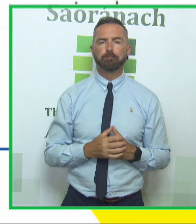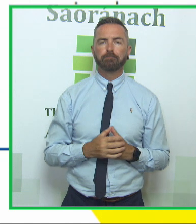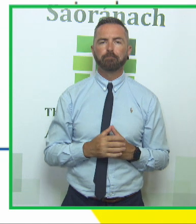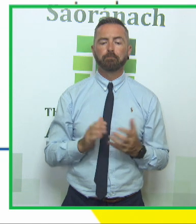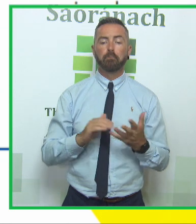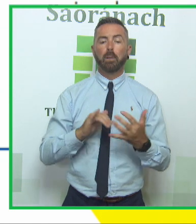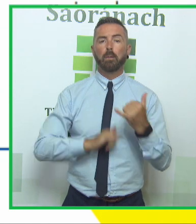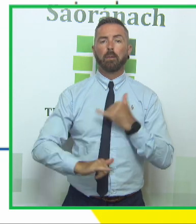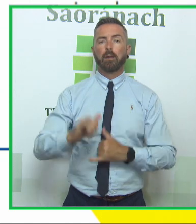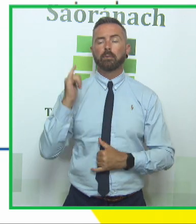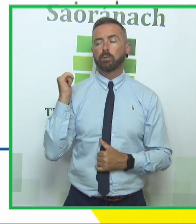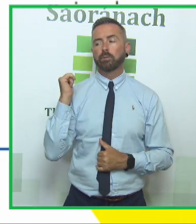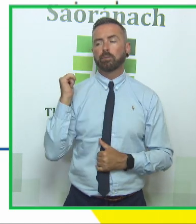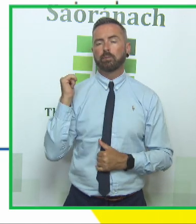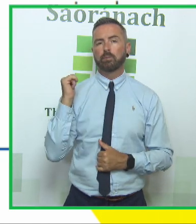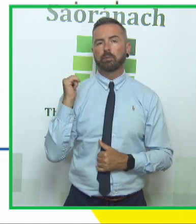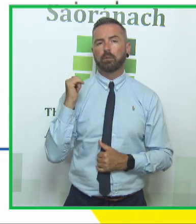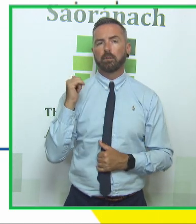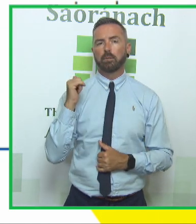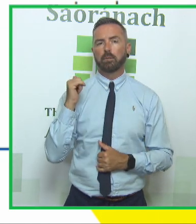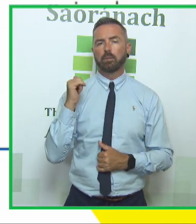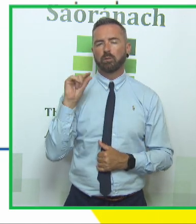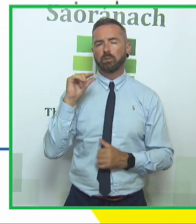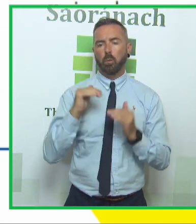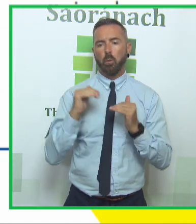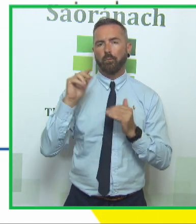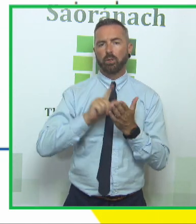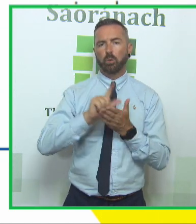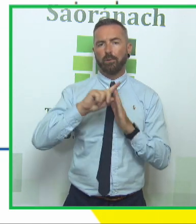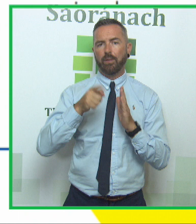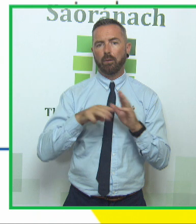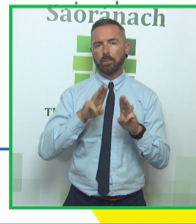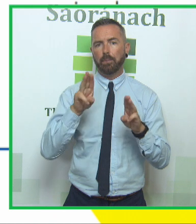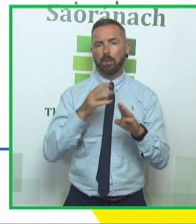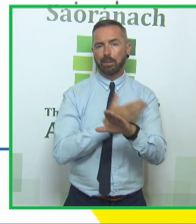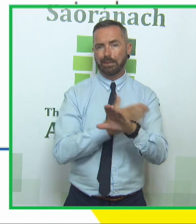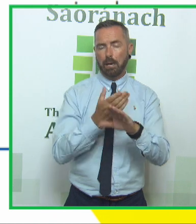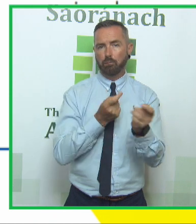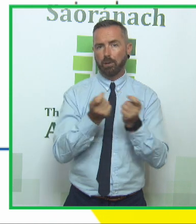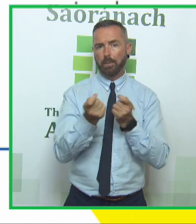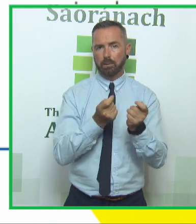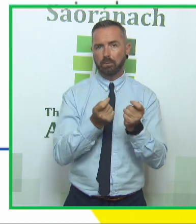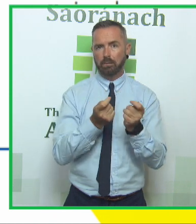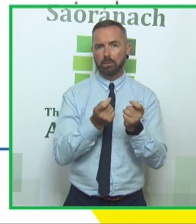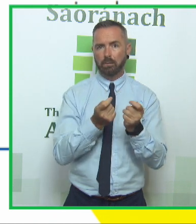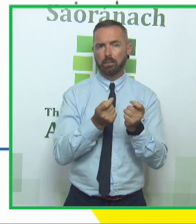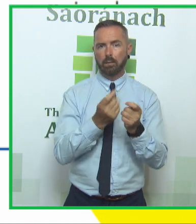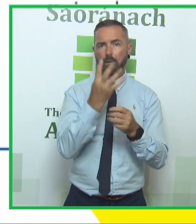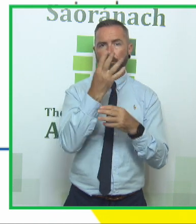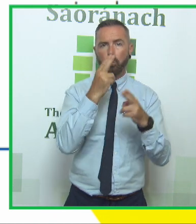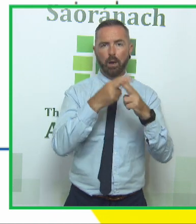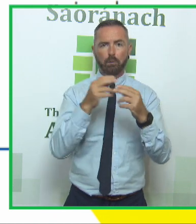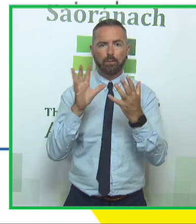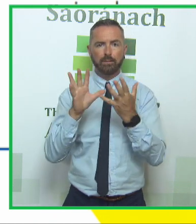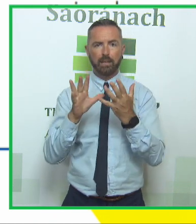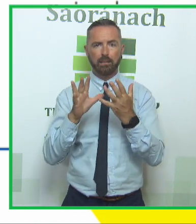Last year, we had just over 12,000 cases enter treatment, and almost 4 in every 10